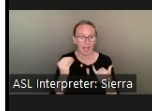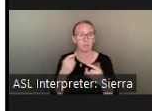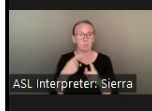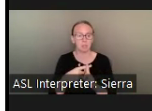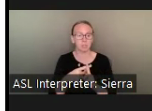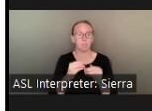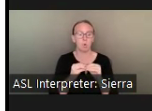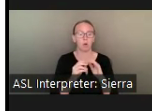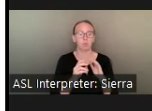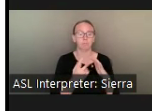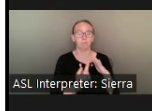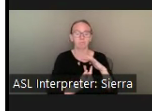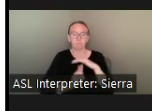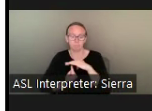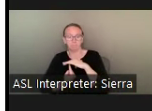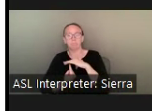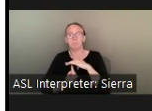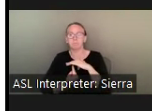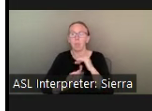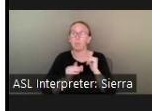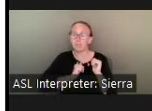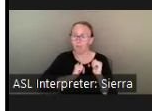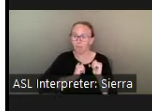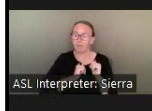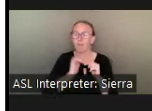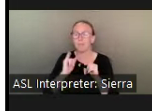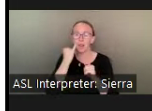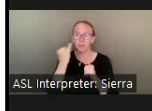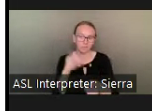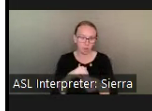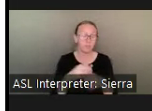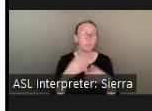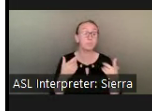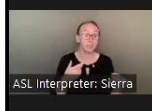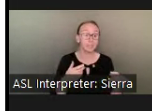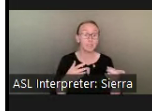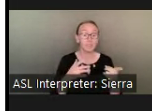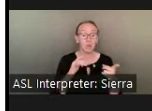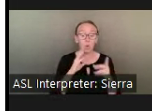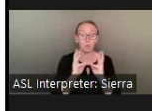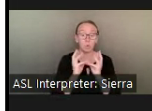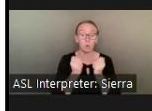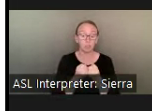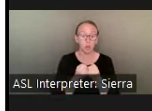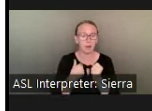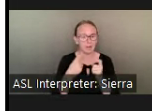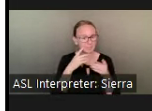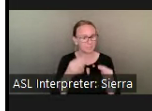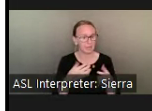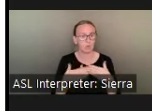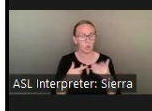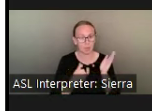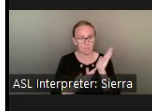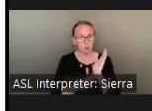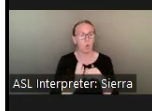And while I was here, I had a workshop. I decided that even though I brought over 150 sheets of